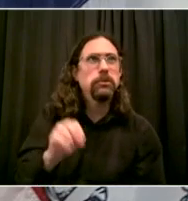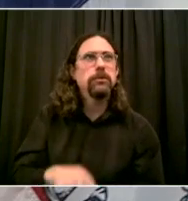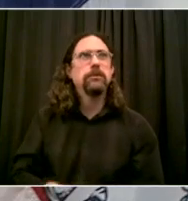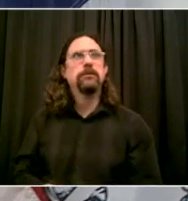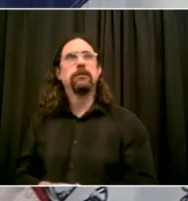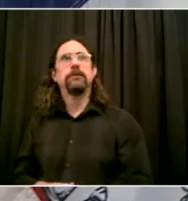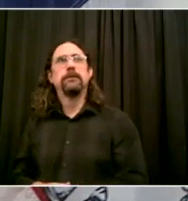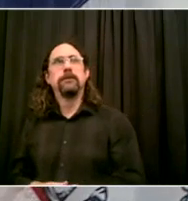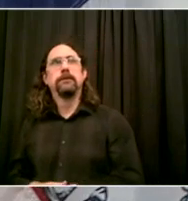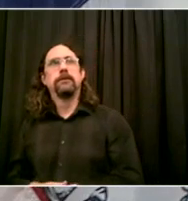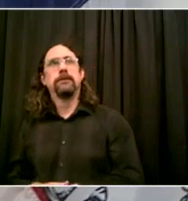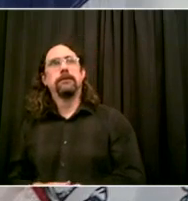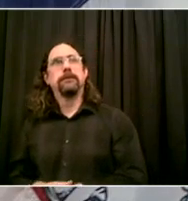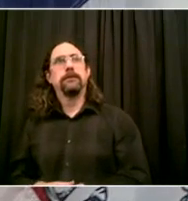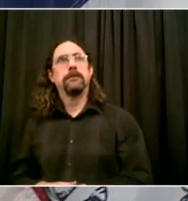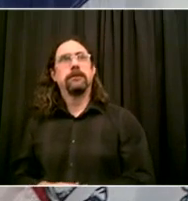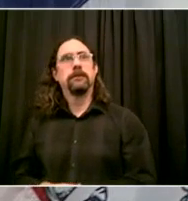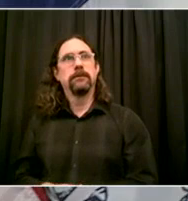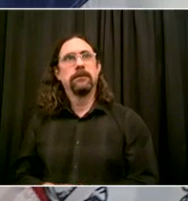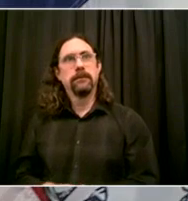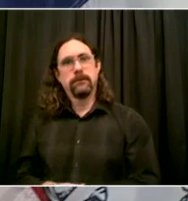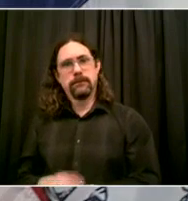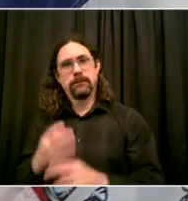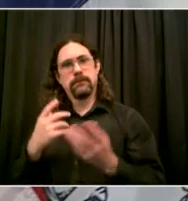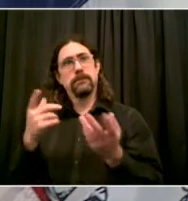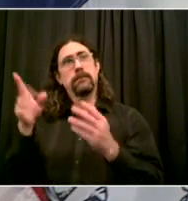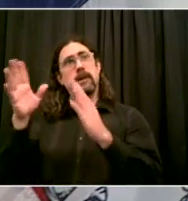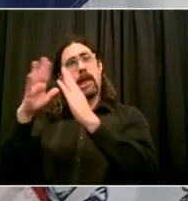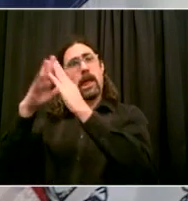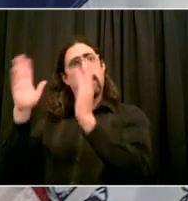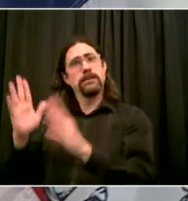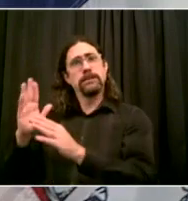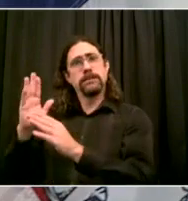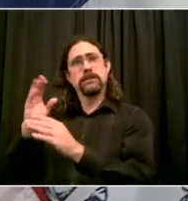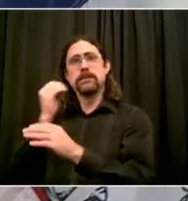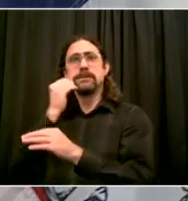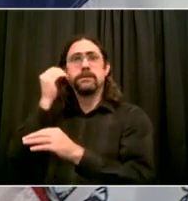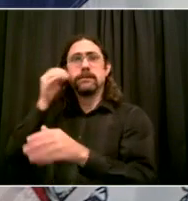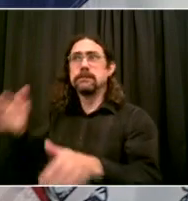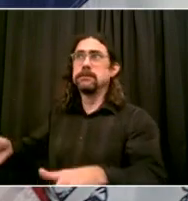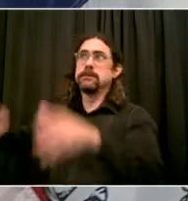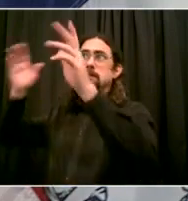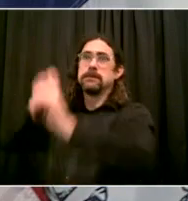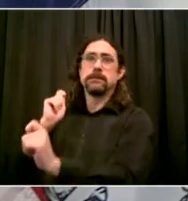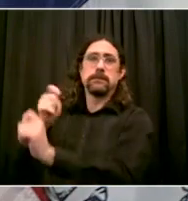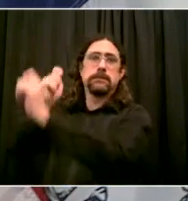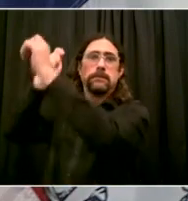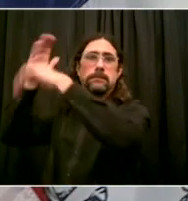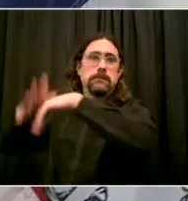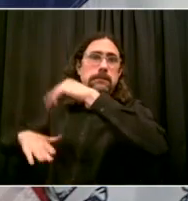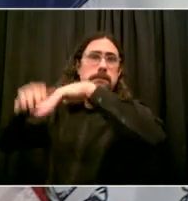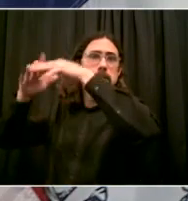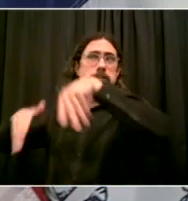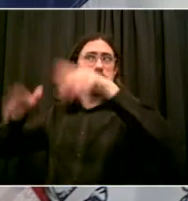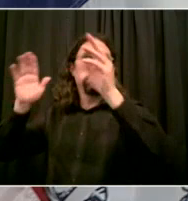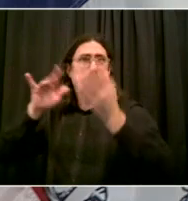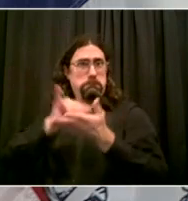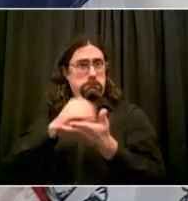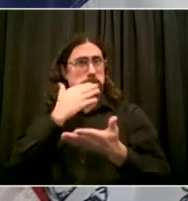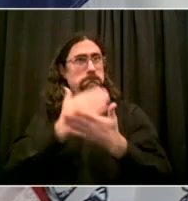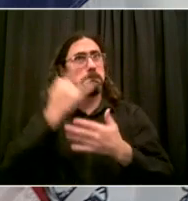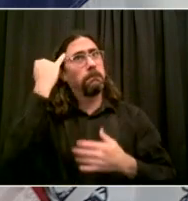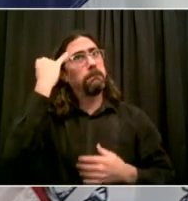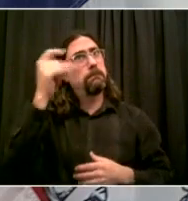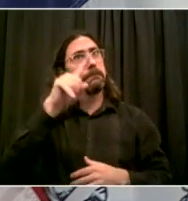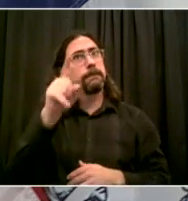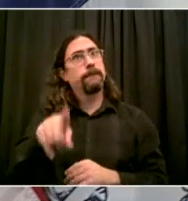Jillian, look, I need to look at the latest on that. Honestly, we've been focused on a lot of other things. I appreciate the concerns you're raising because we obviously